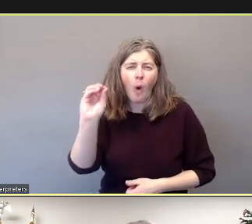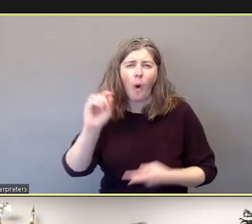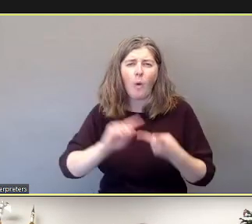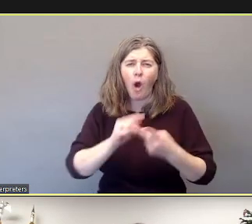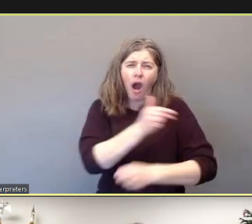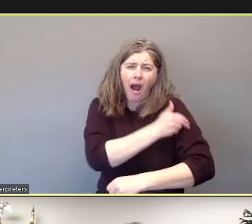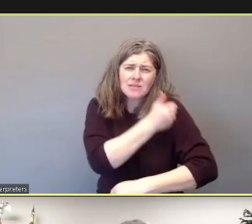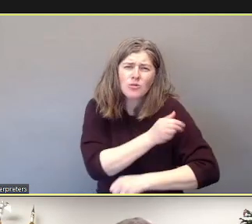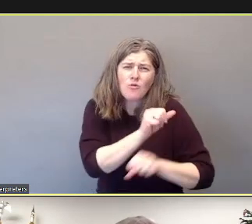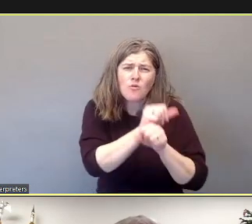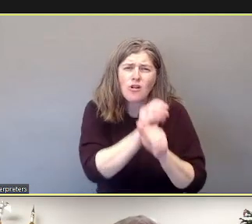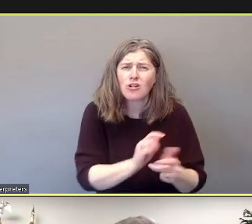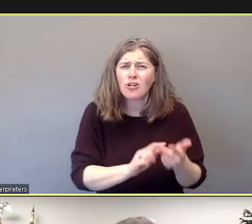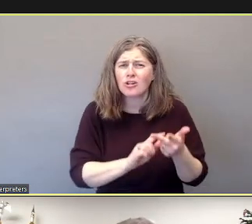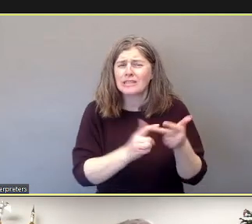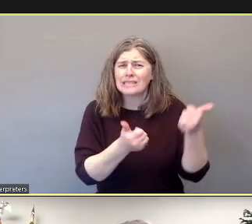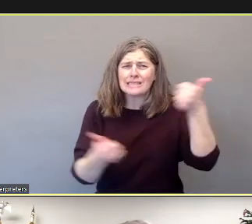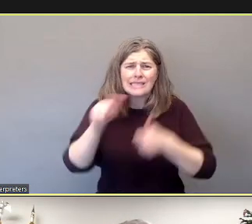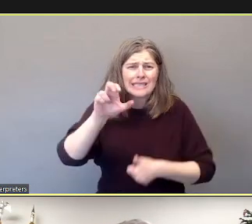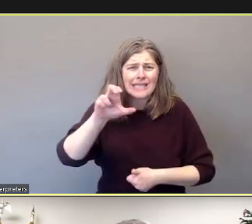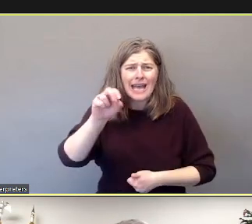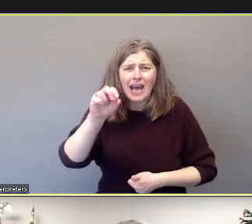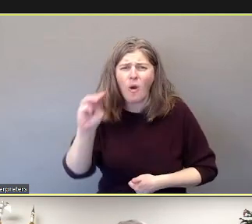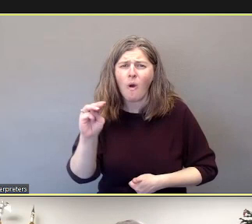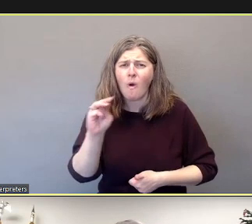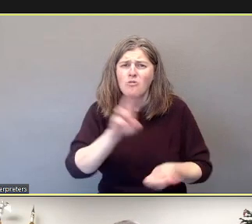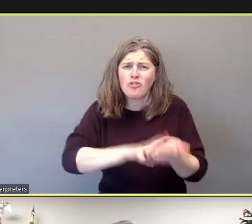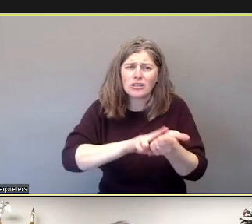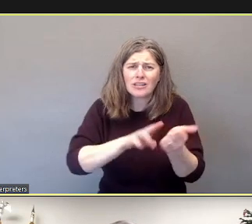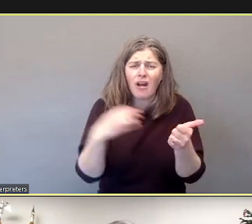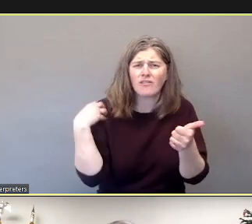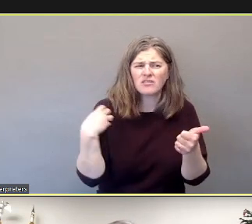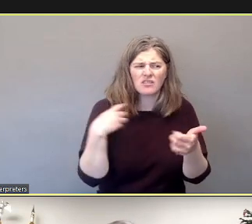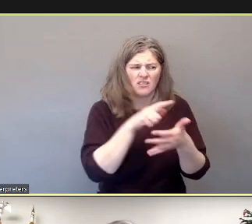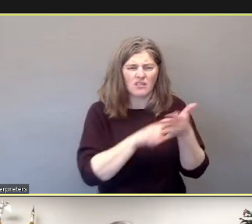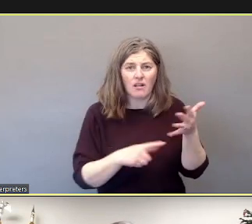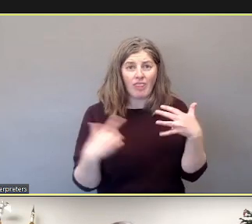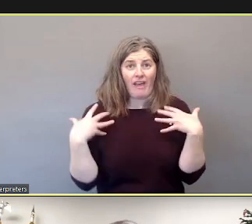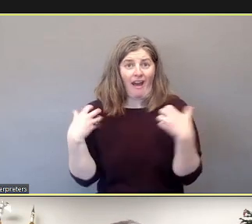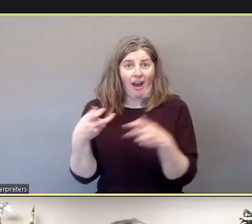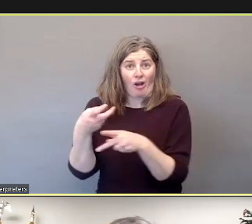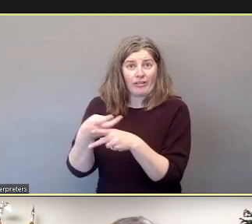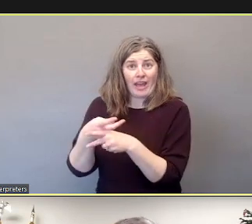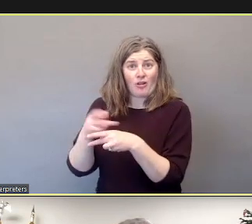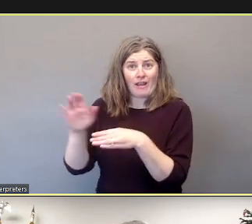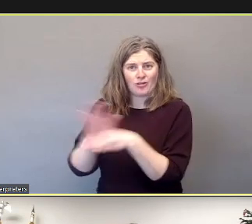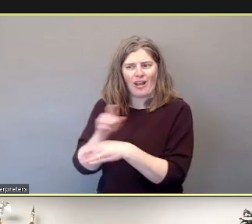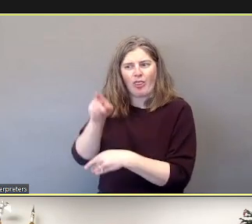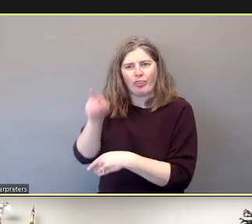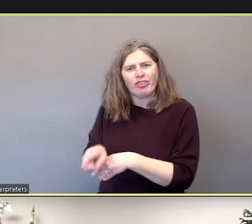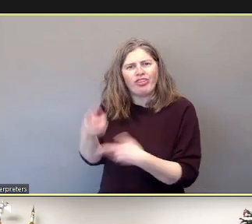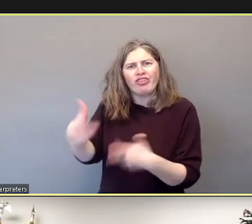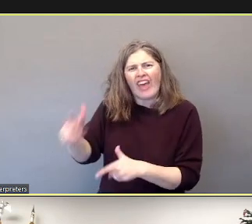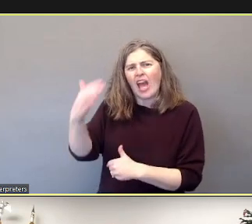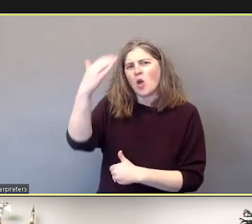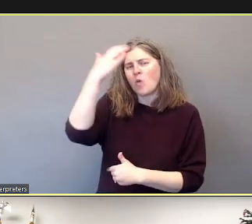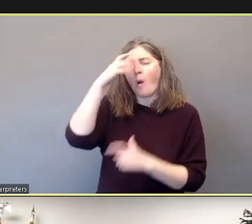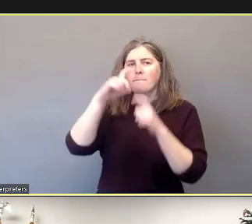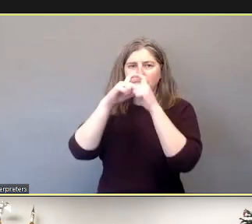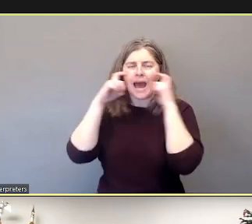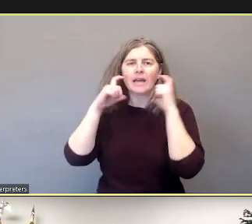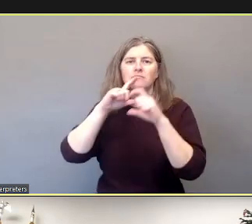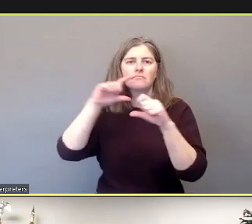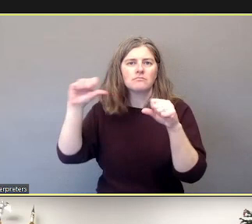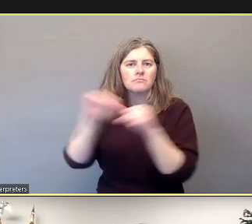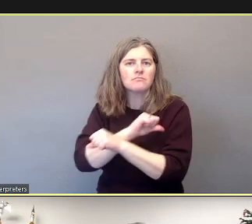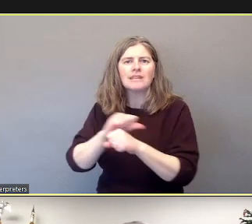or chief nursing officers from a hospital. In fact, the healthcare industry knows that masks do, even